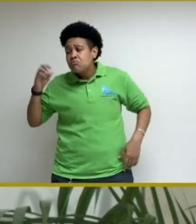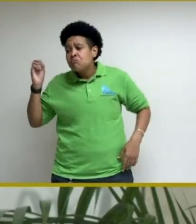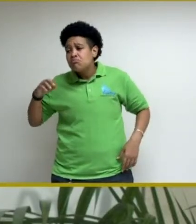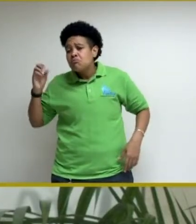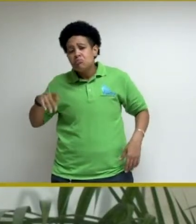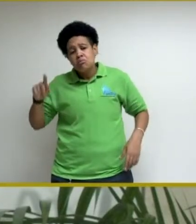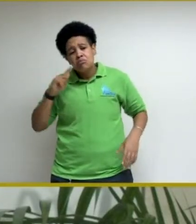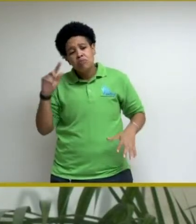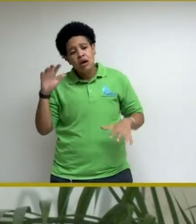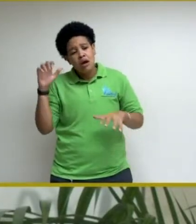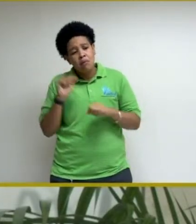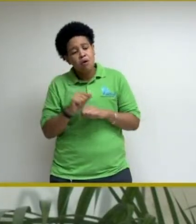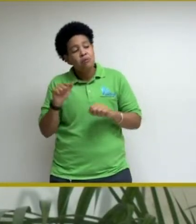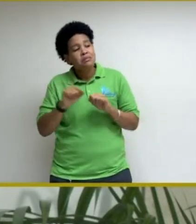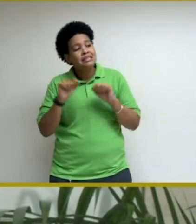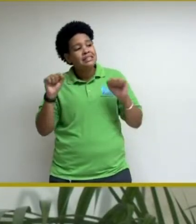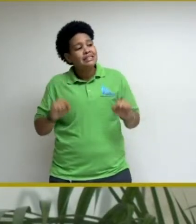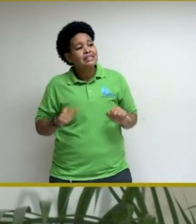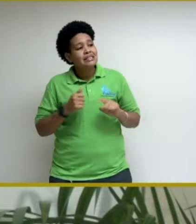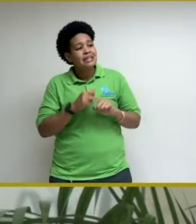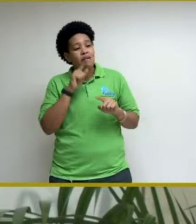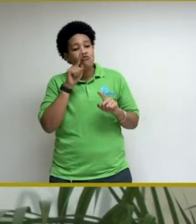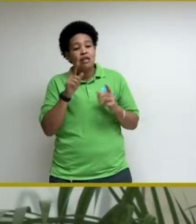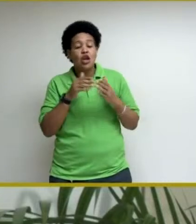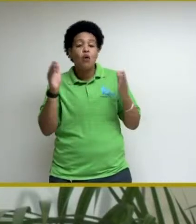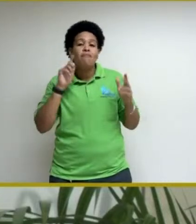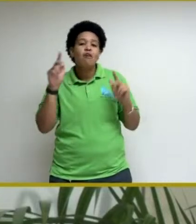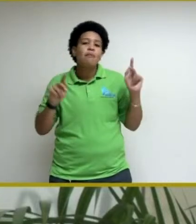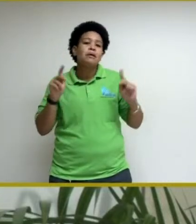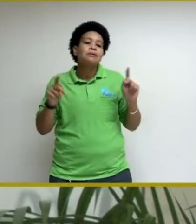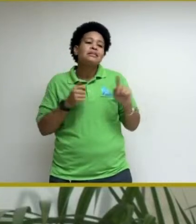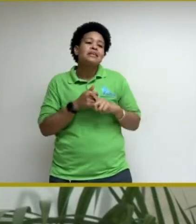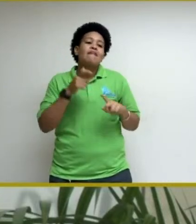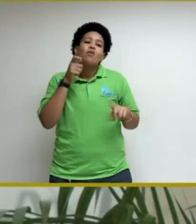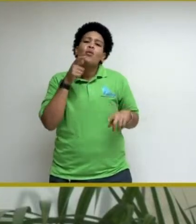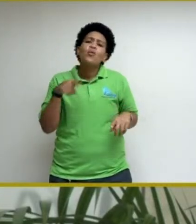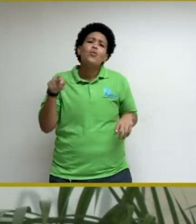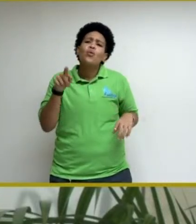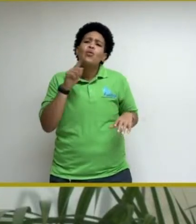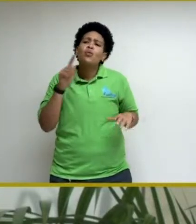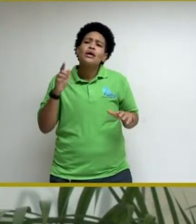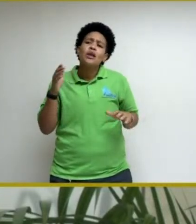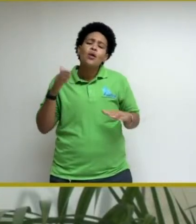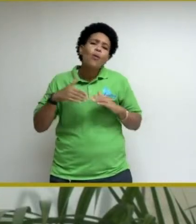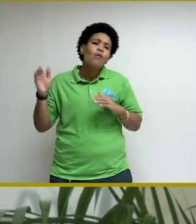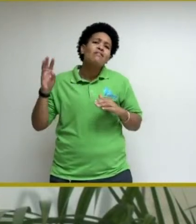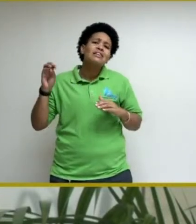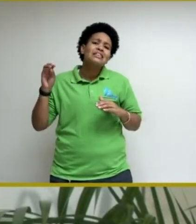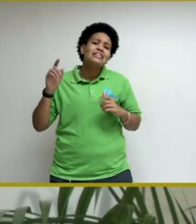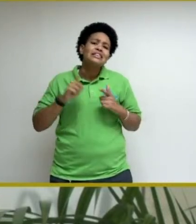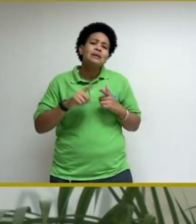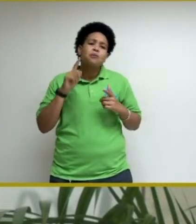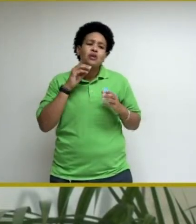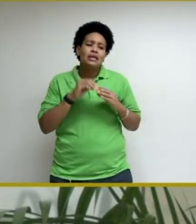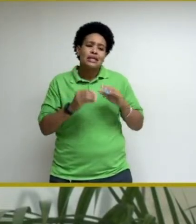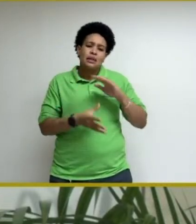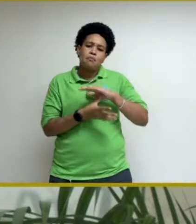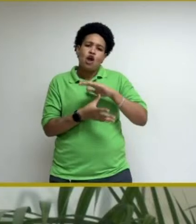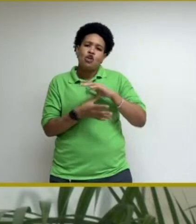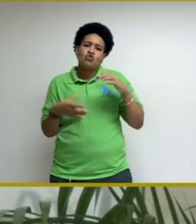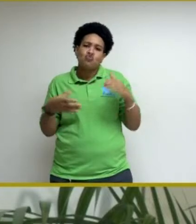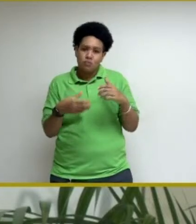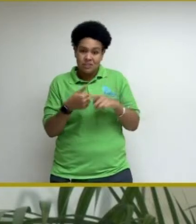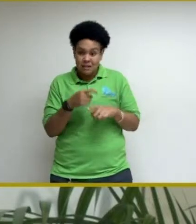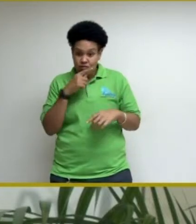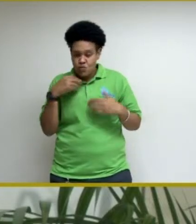the appointment system is open for persons who are over 60 and in the priority groups to